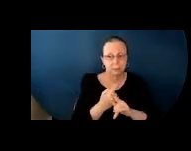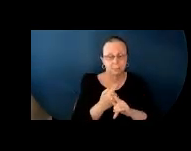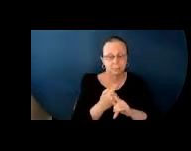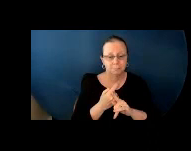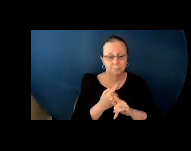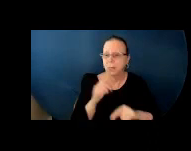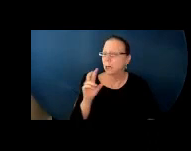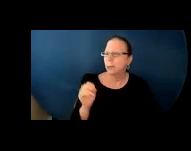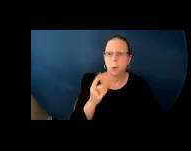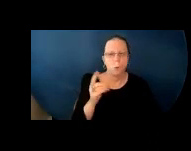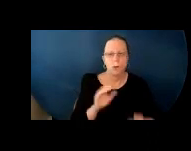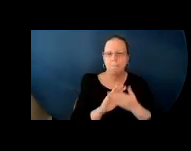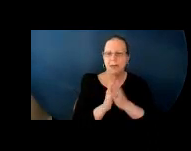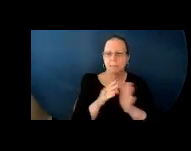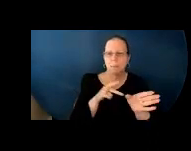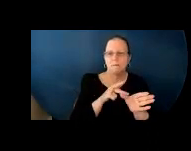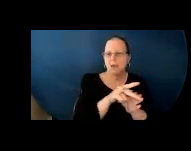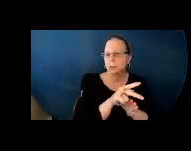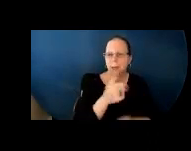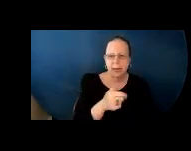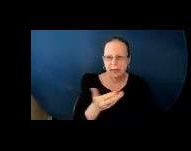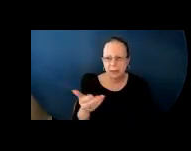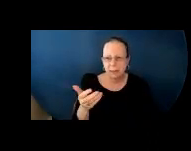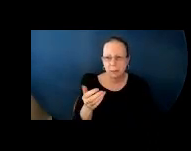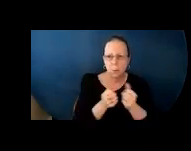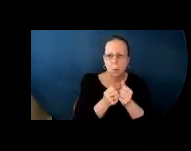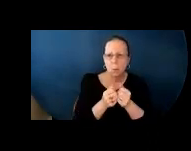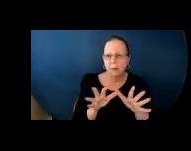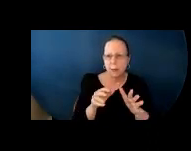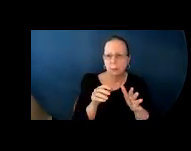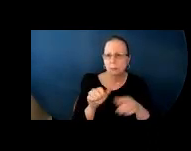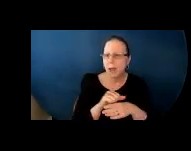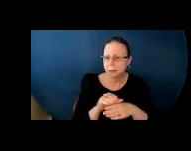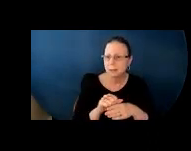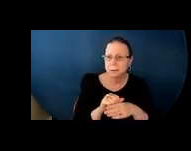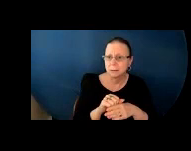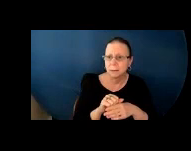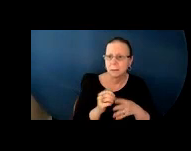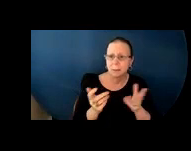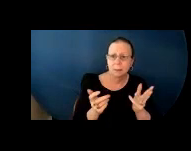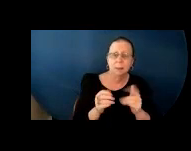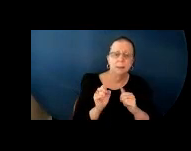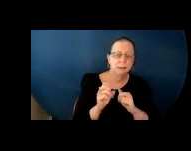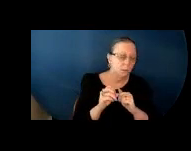Nobody becomes a pro at anything without practicing, okay? And so